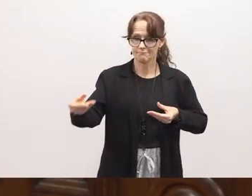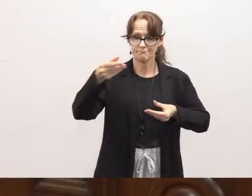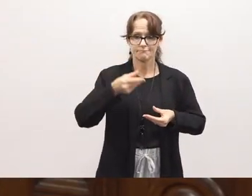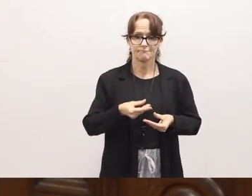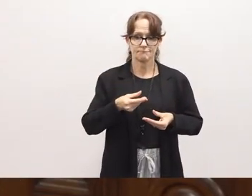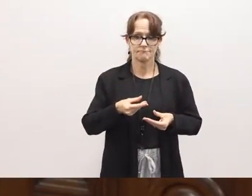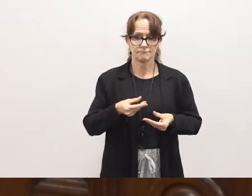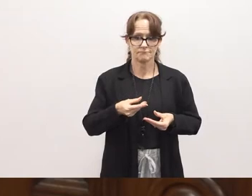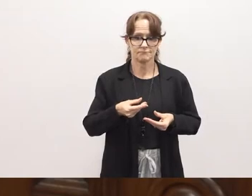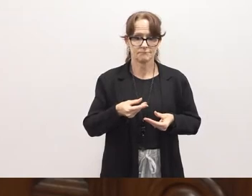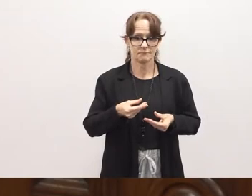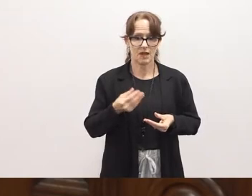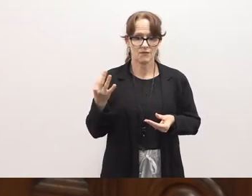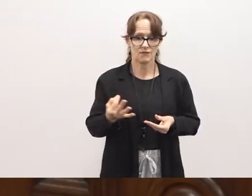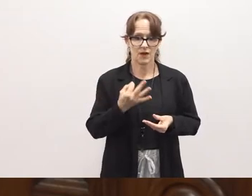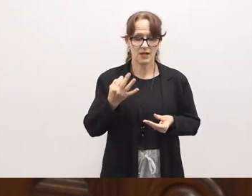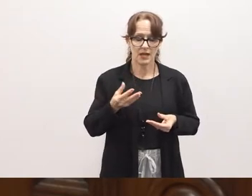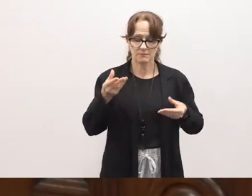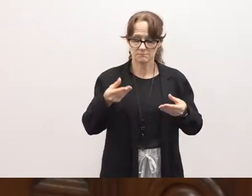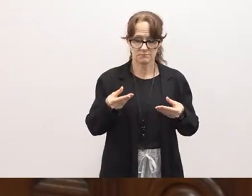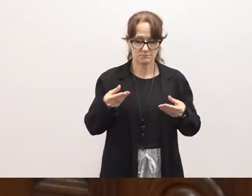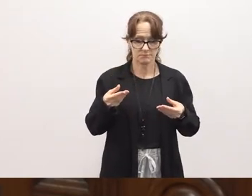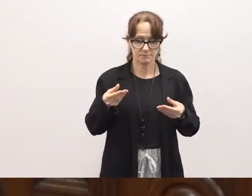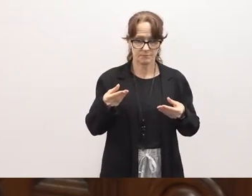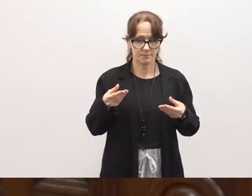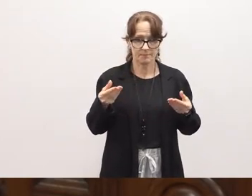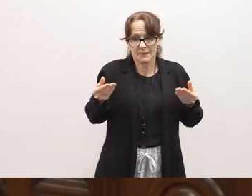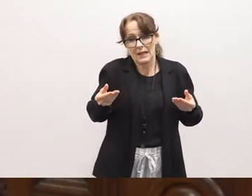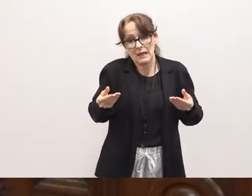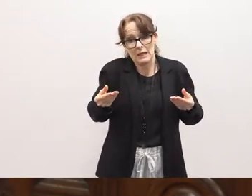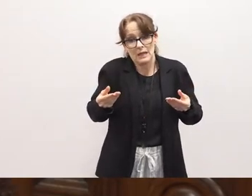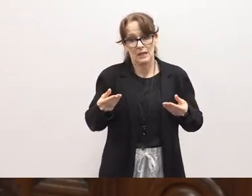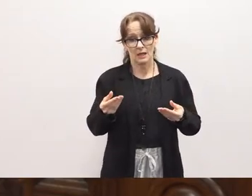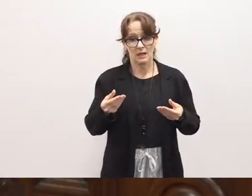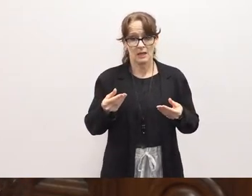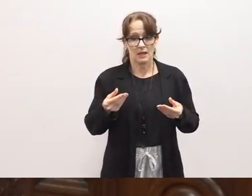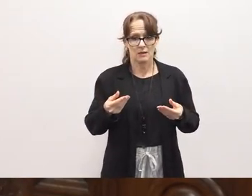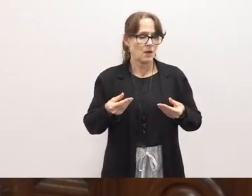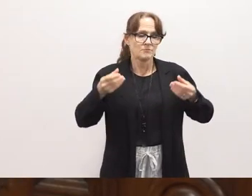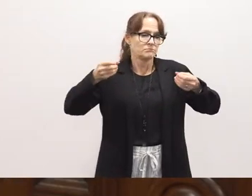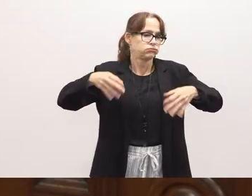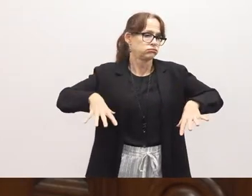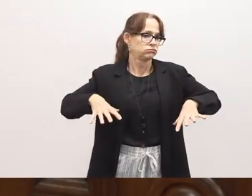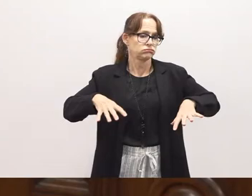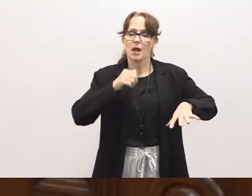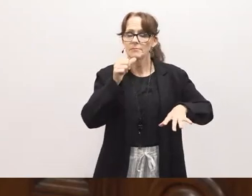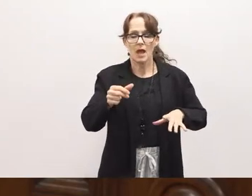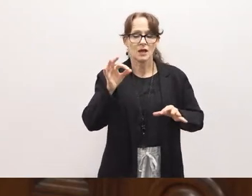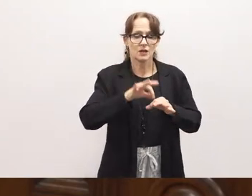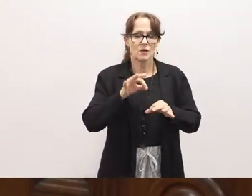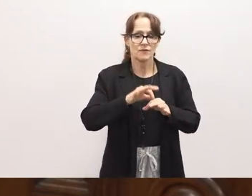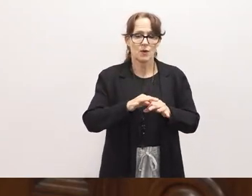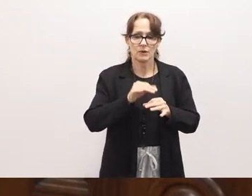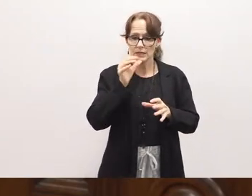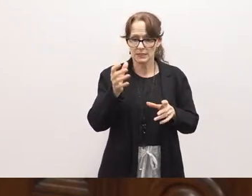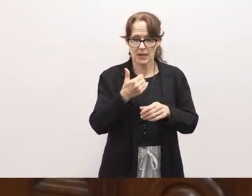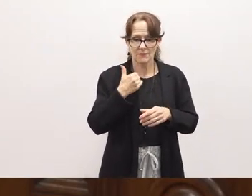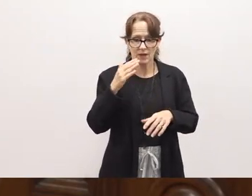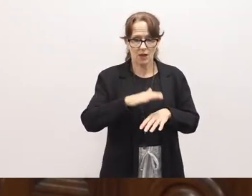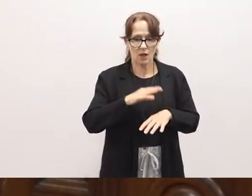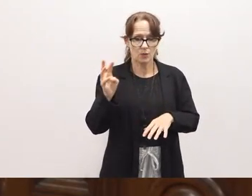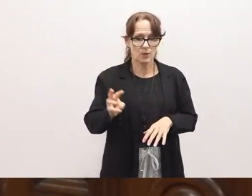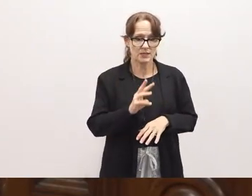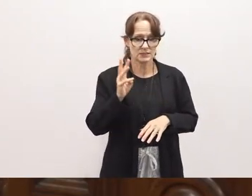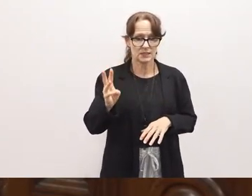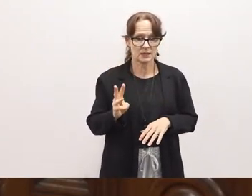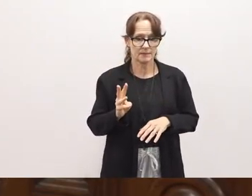package the following Friday. I can't say, well, I'm not going to vote on this because I didn't have it on Wednesday.